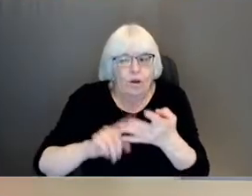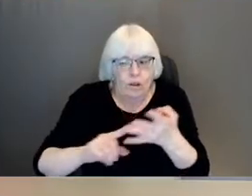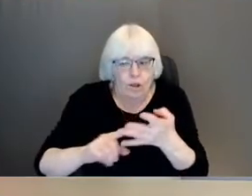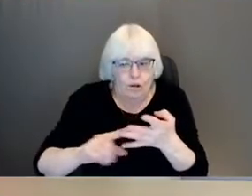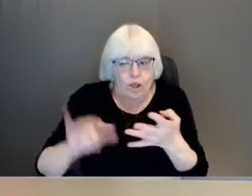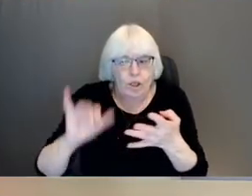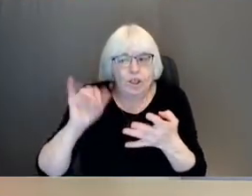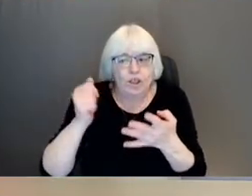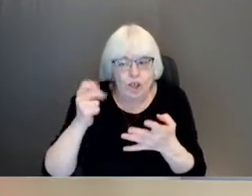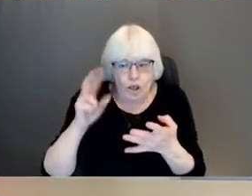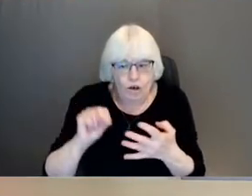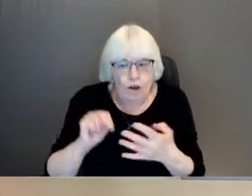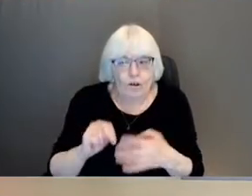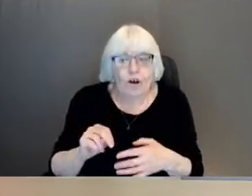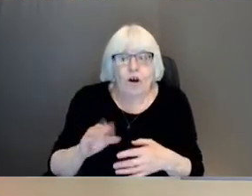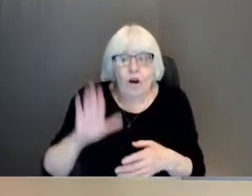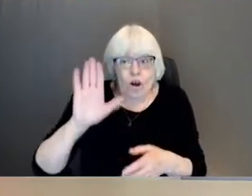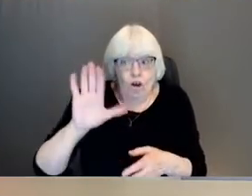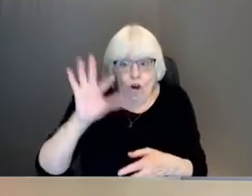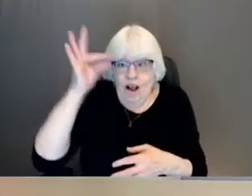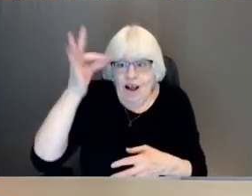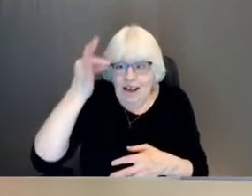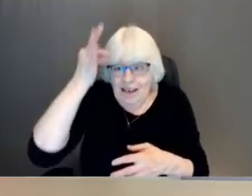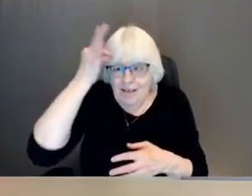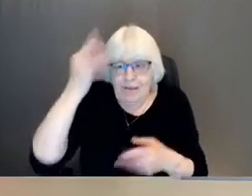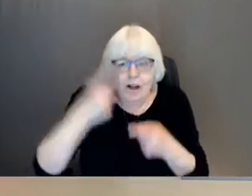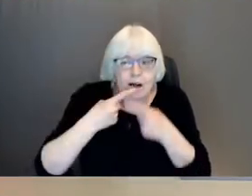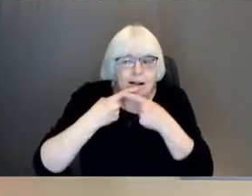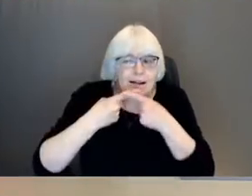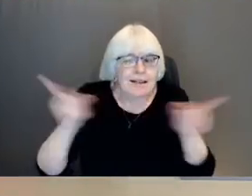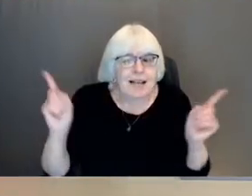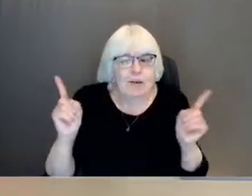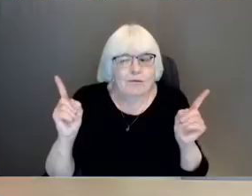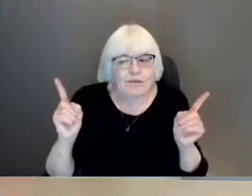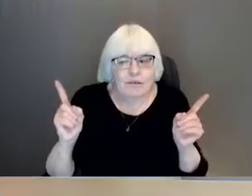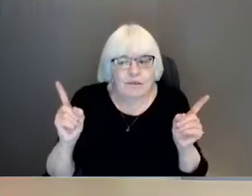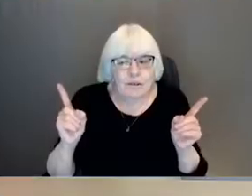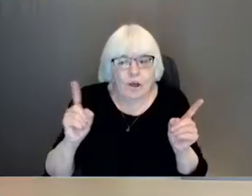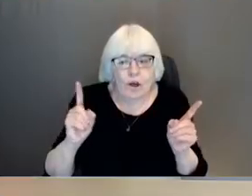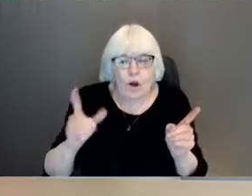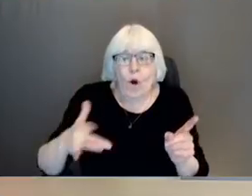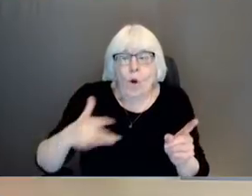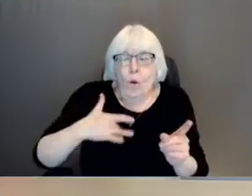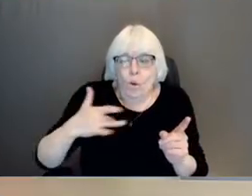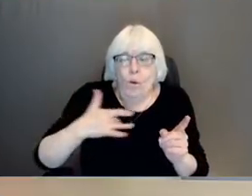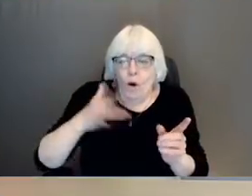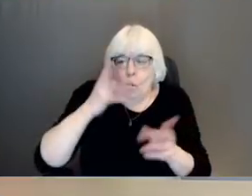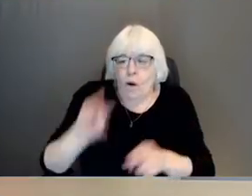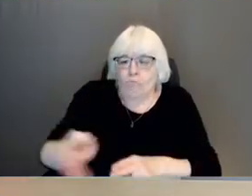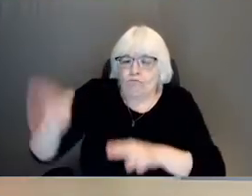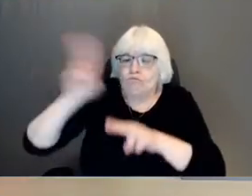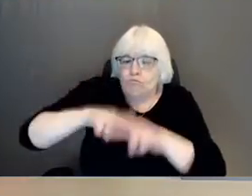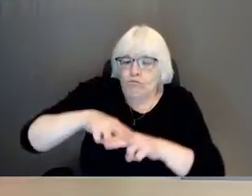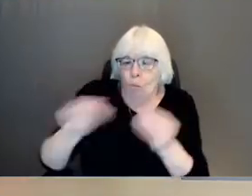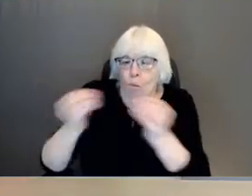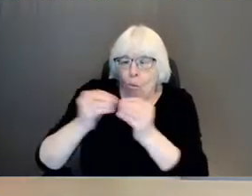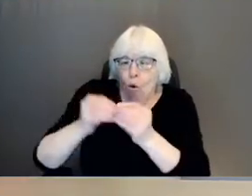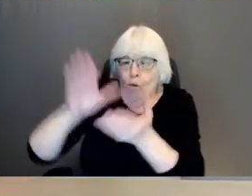increase even further. We currently have 19,000 home-based rapid antigen screening tests in our